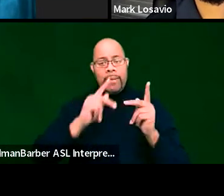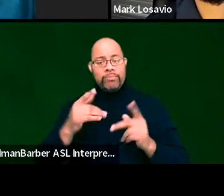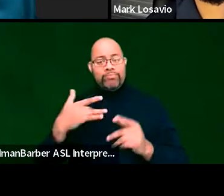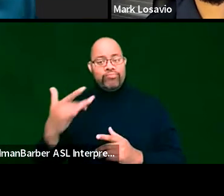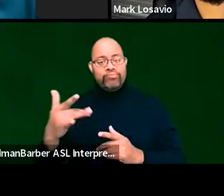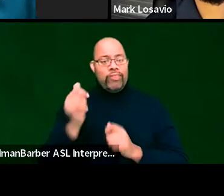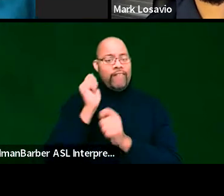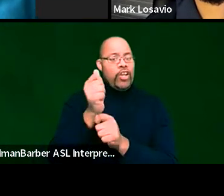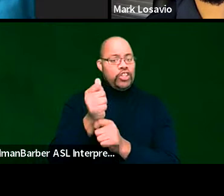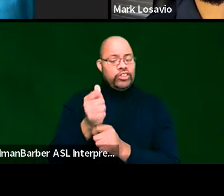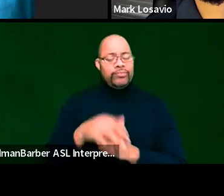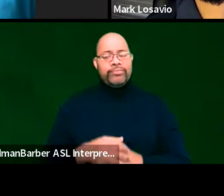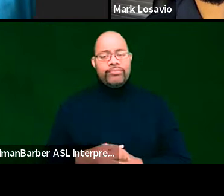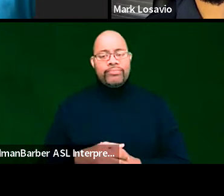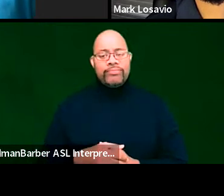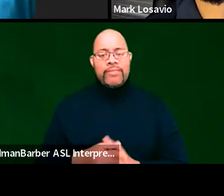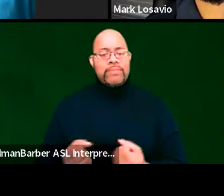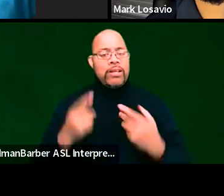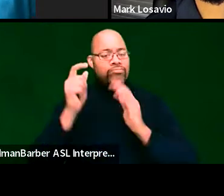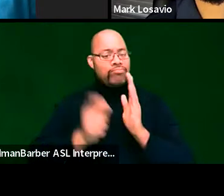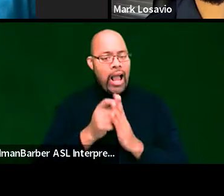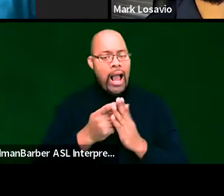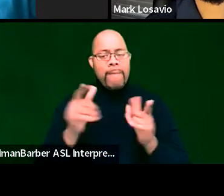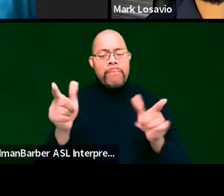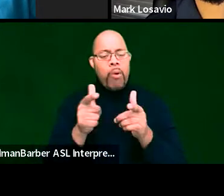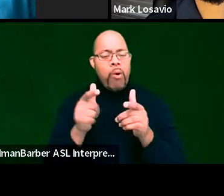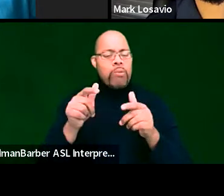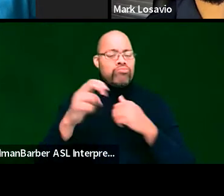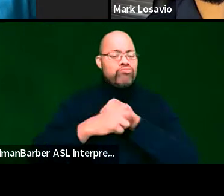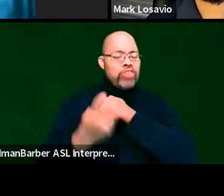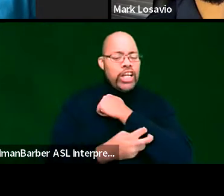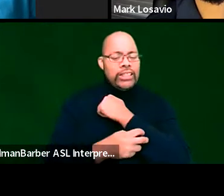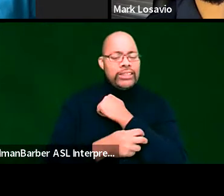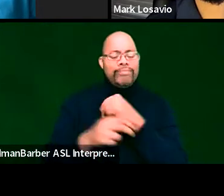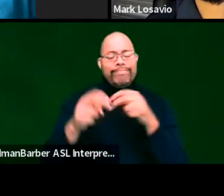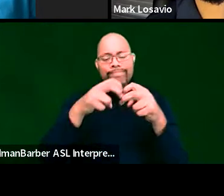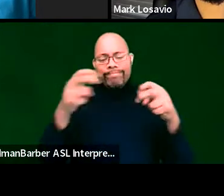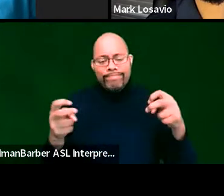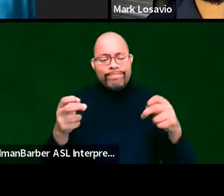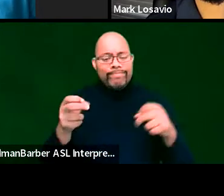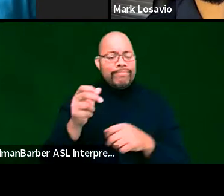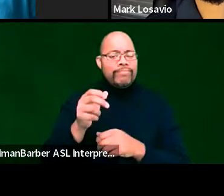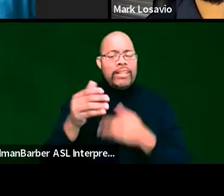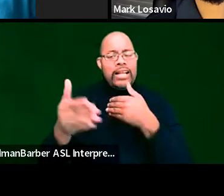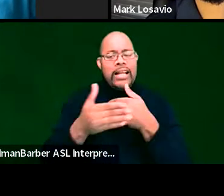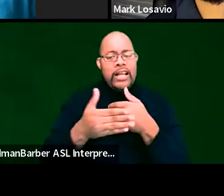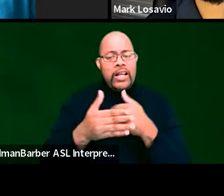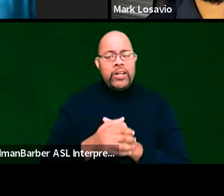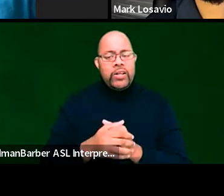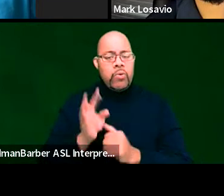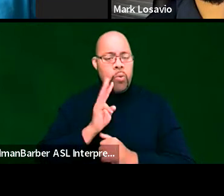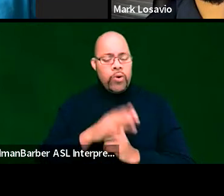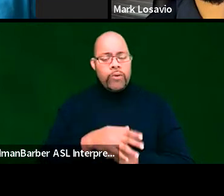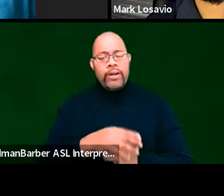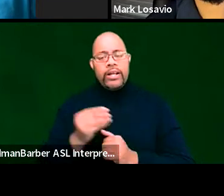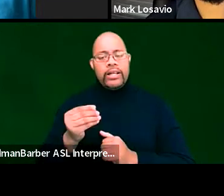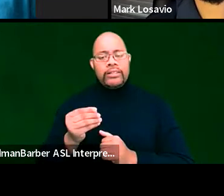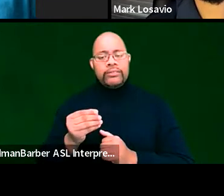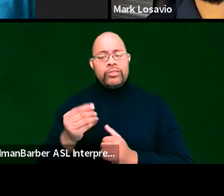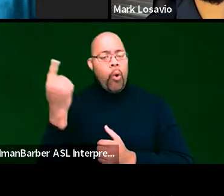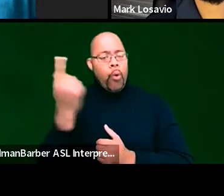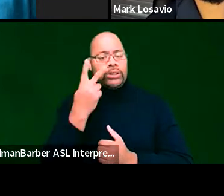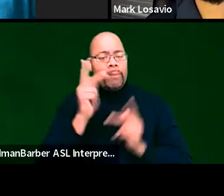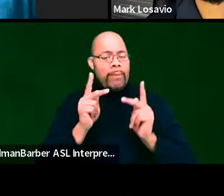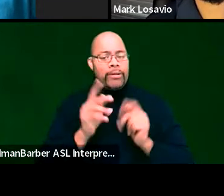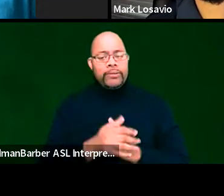used to fish. They used to like spend their time. There's like a little bridge that's over here near the water. And I would always